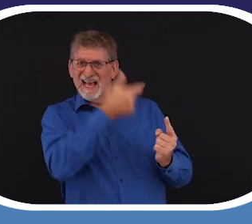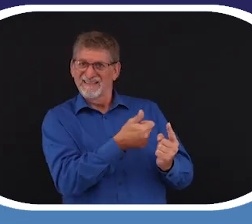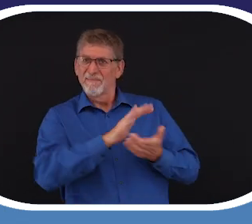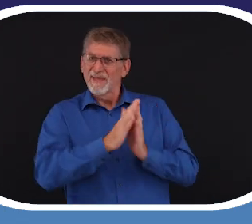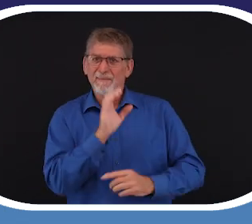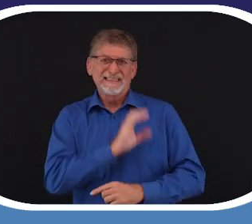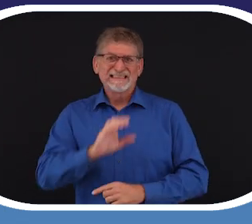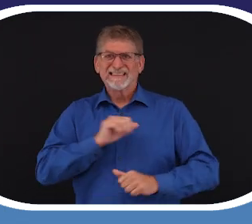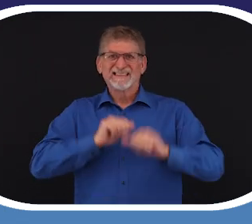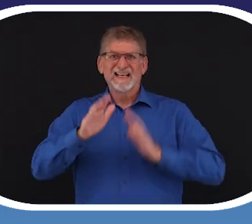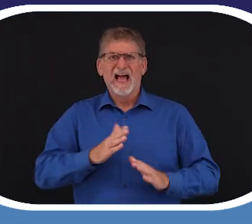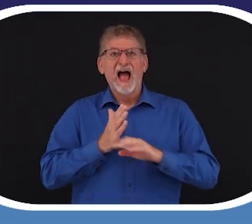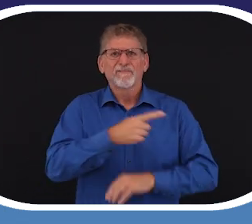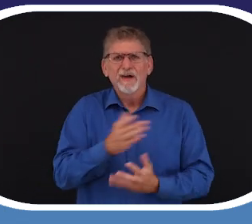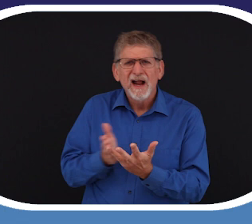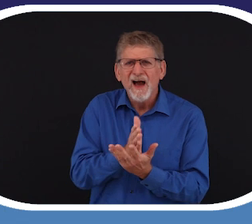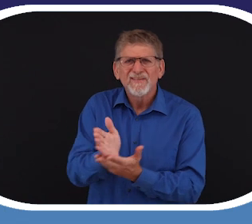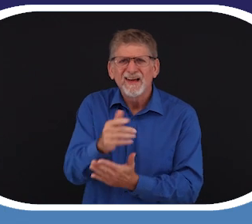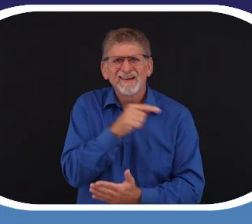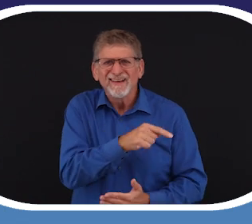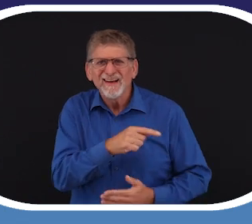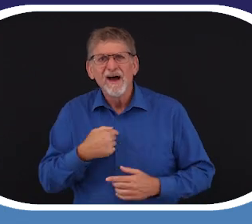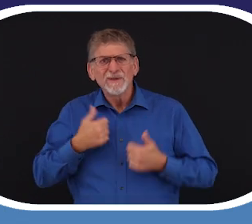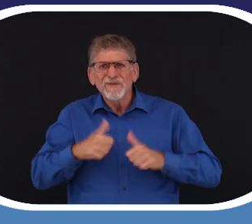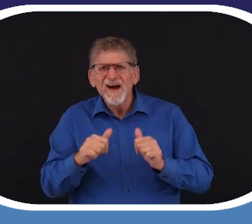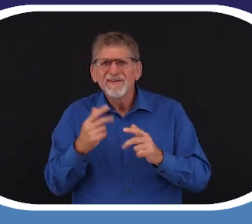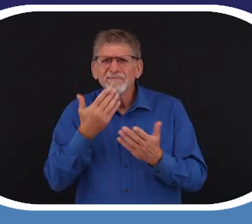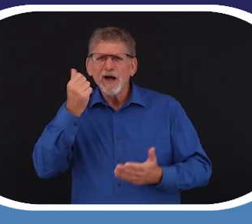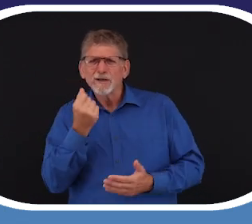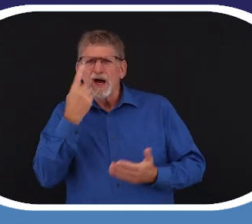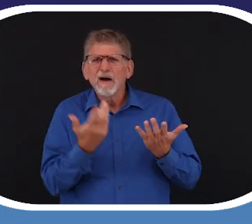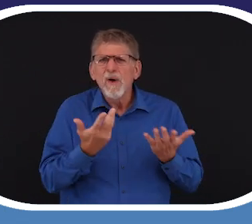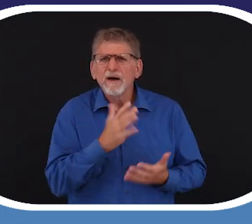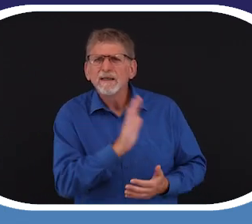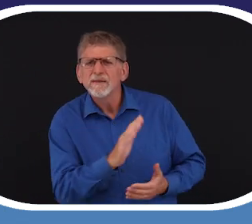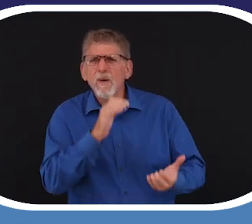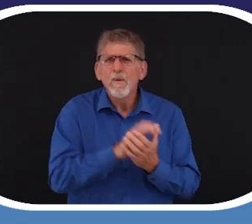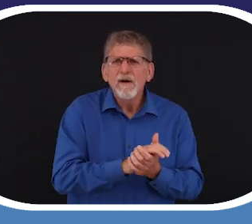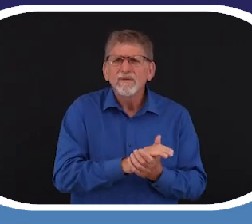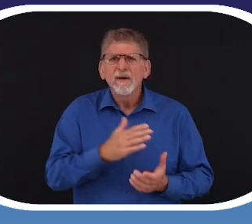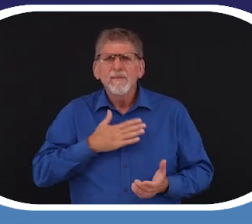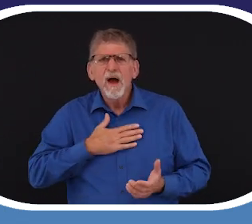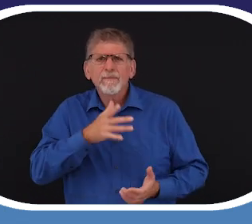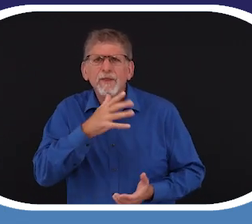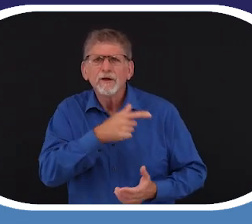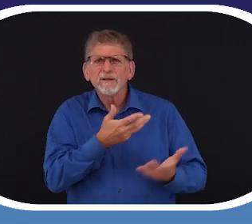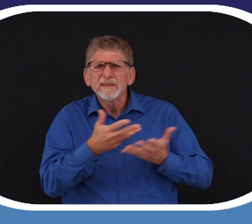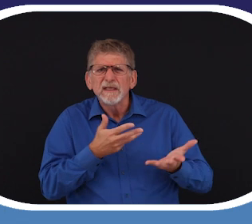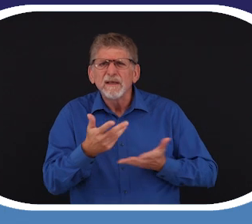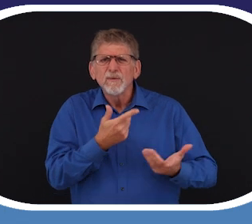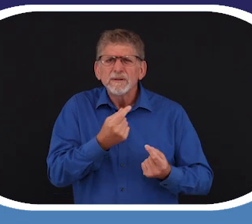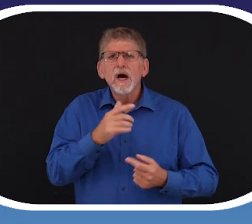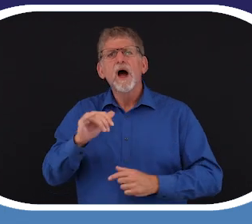was dealing with at the time when she was diagnosed with breast cancer. We're from a small rural town, and my parents are from the South, and they didn't have